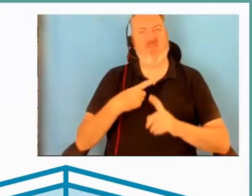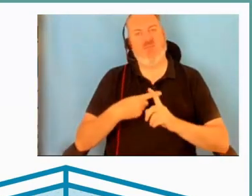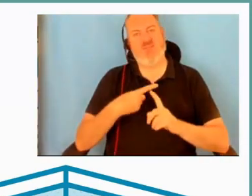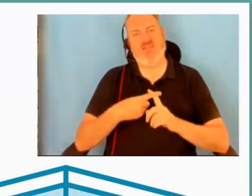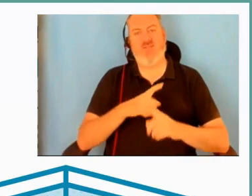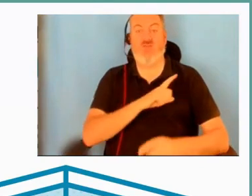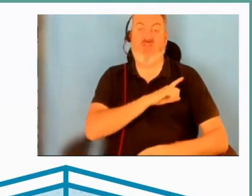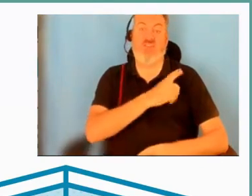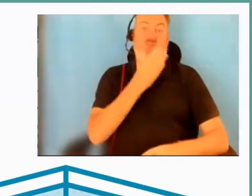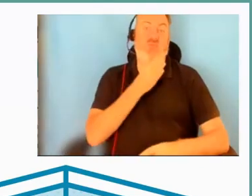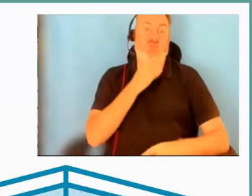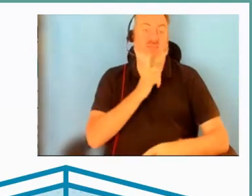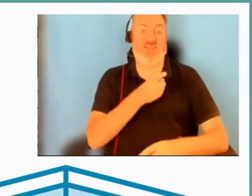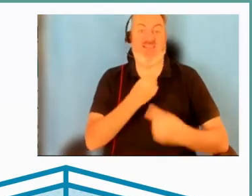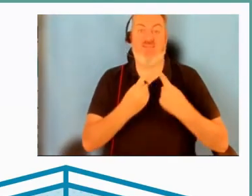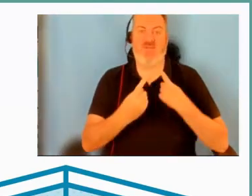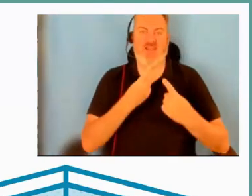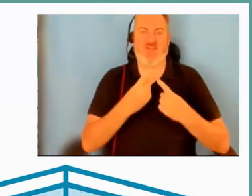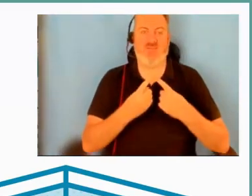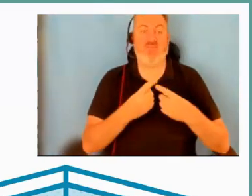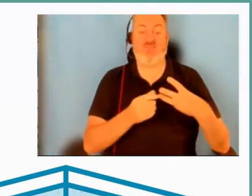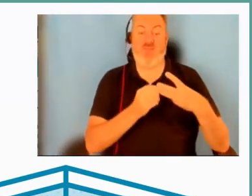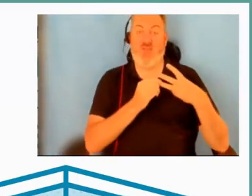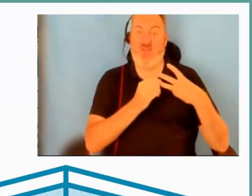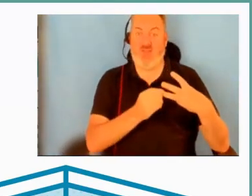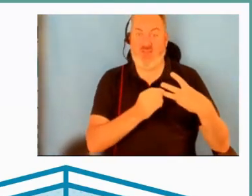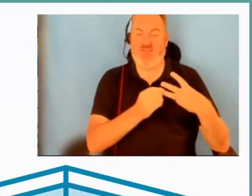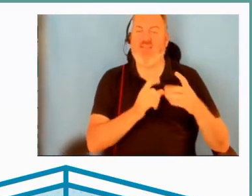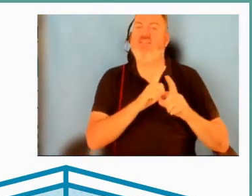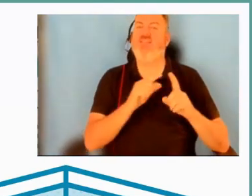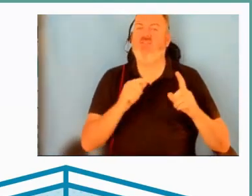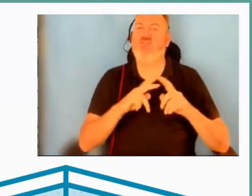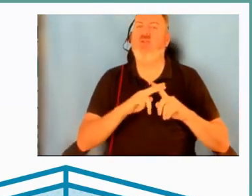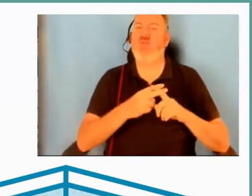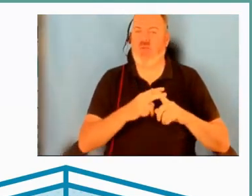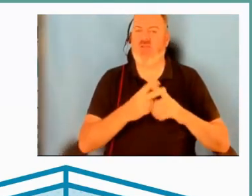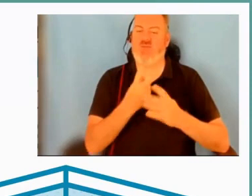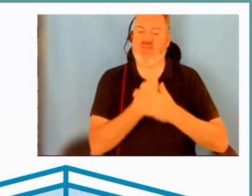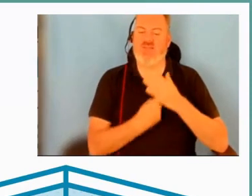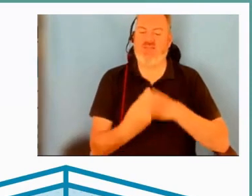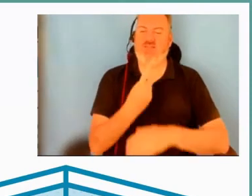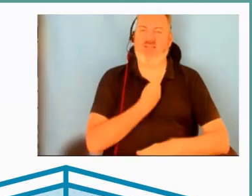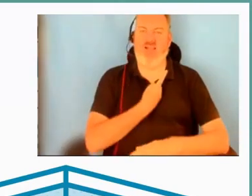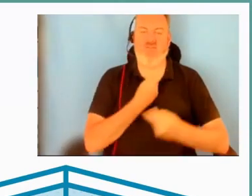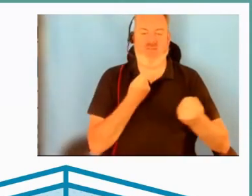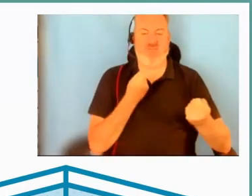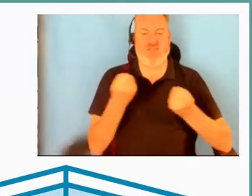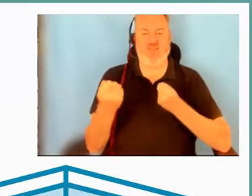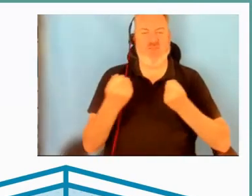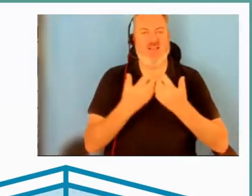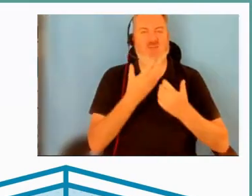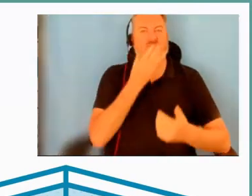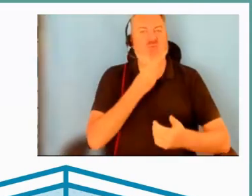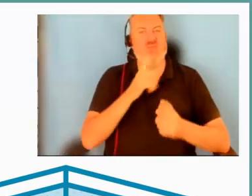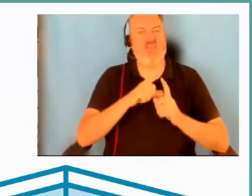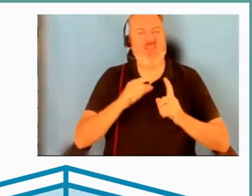use it. And also number 3 is digital tools for self-management. So it tells you a bit about how to use